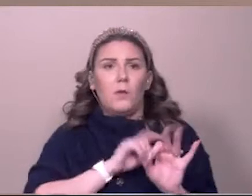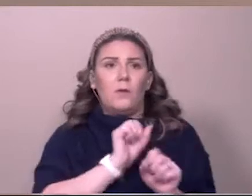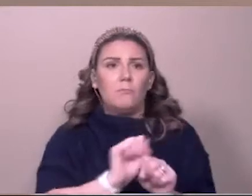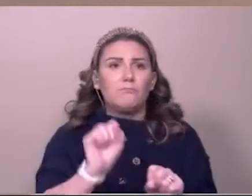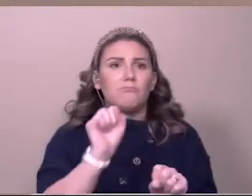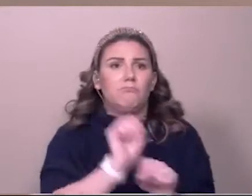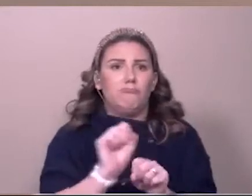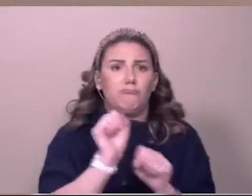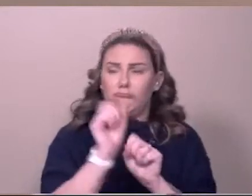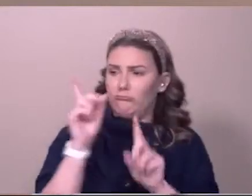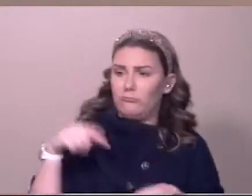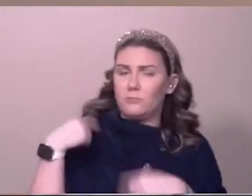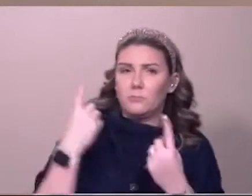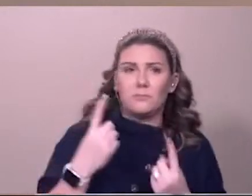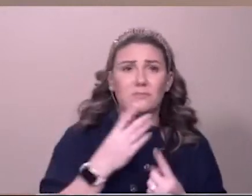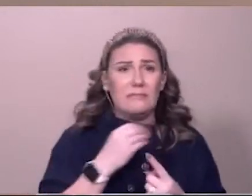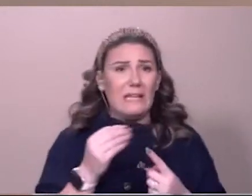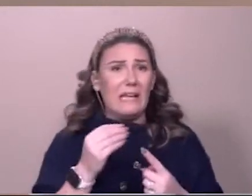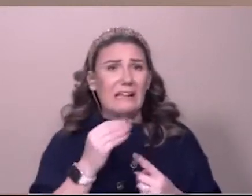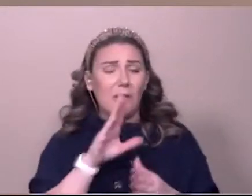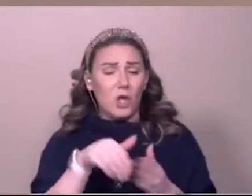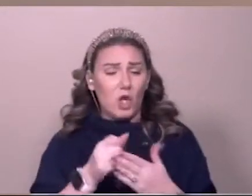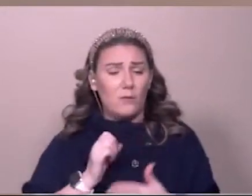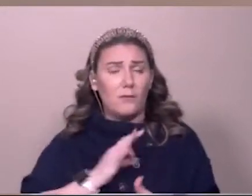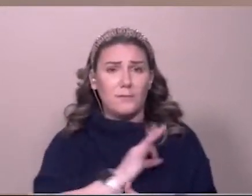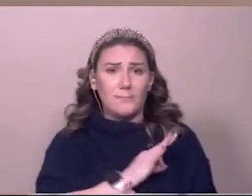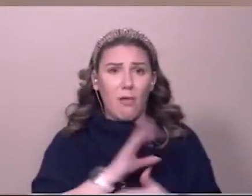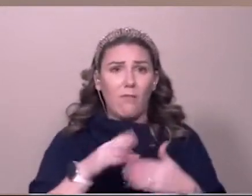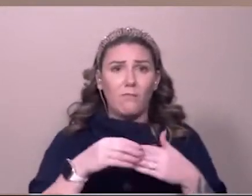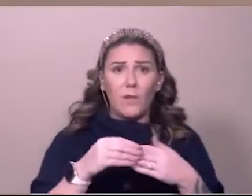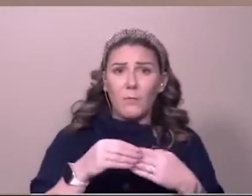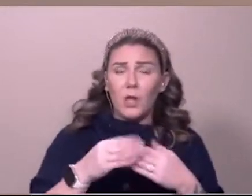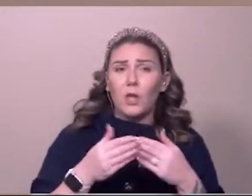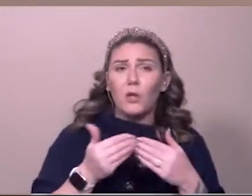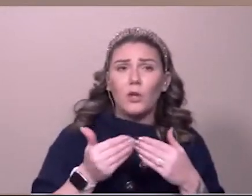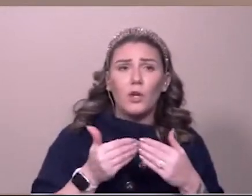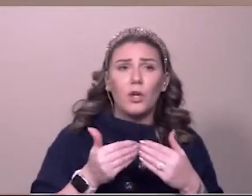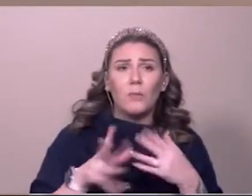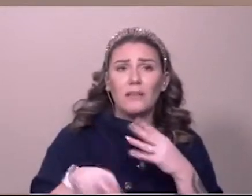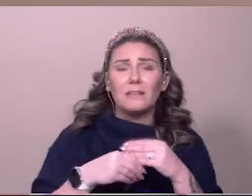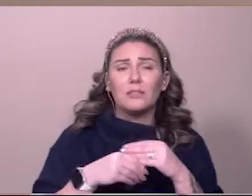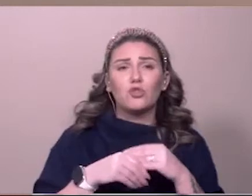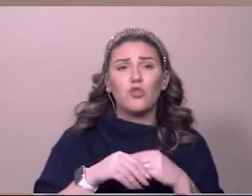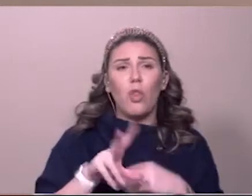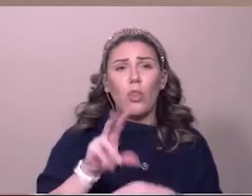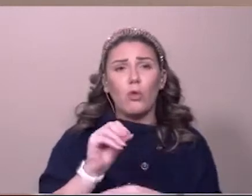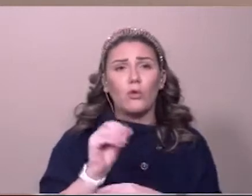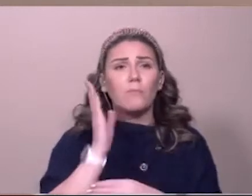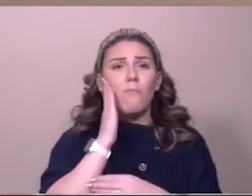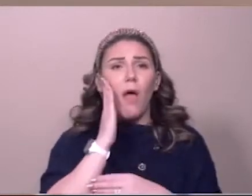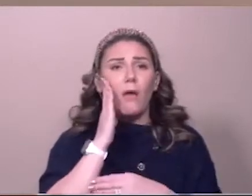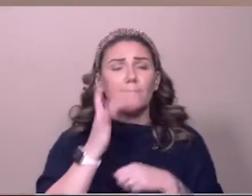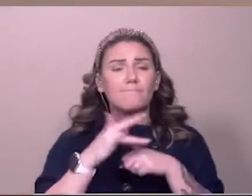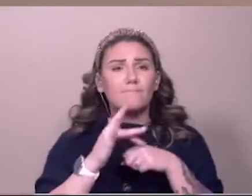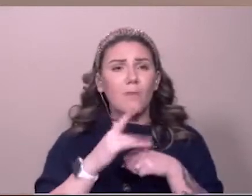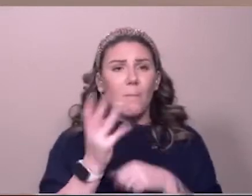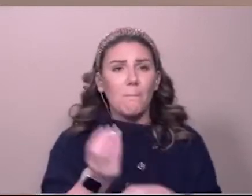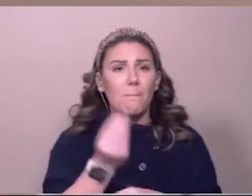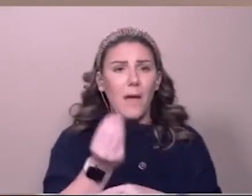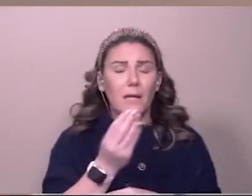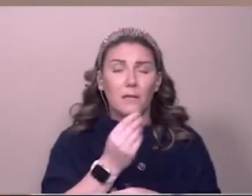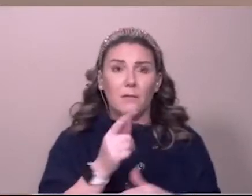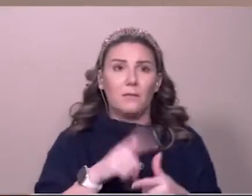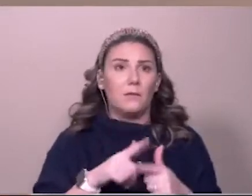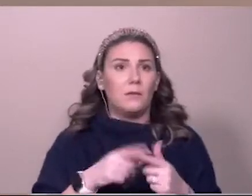pandemic. Through flexibility of our staff, we were able to get almost an additional 30 beds open on Monday, and those were instantly